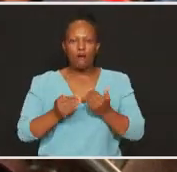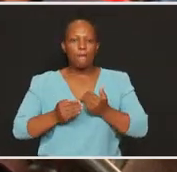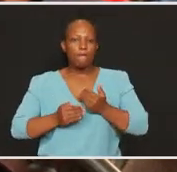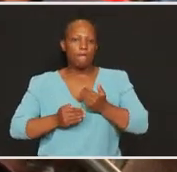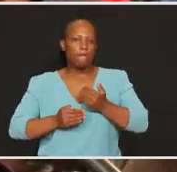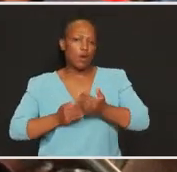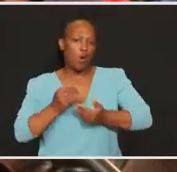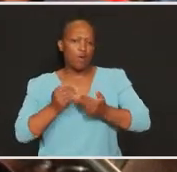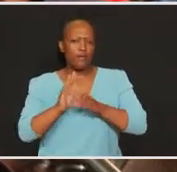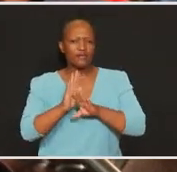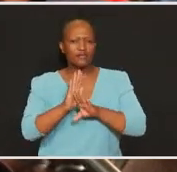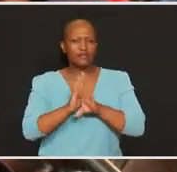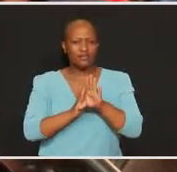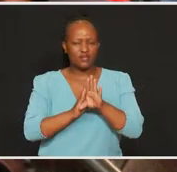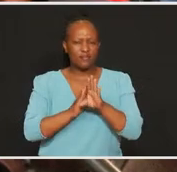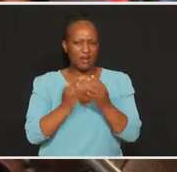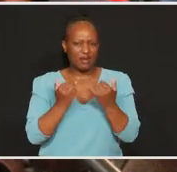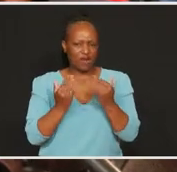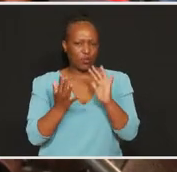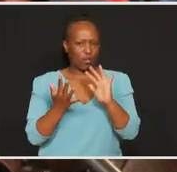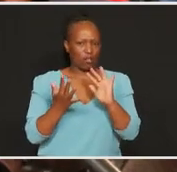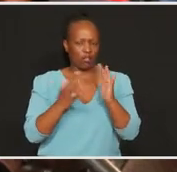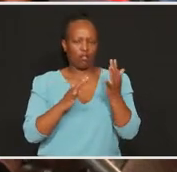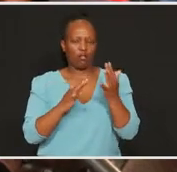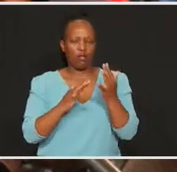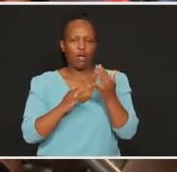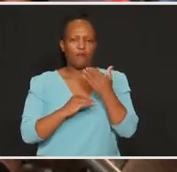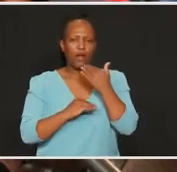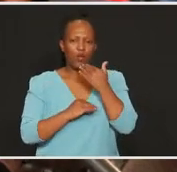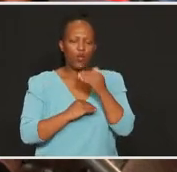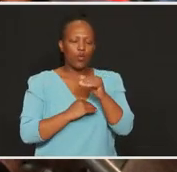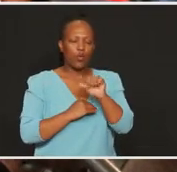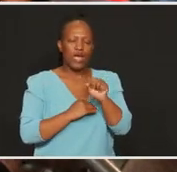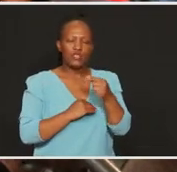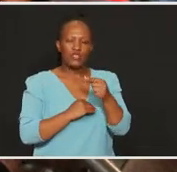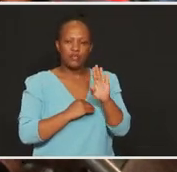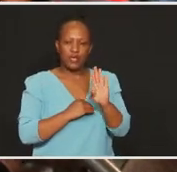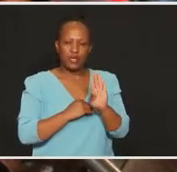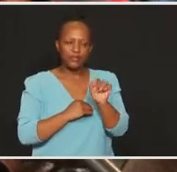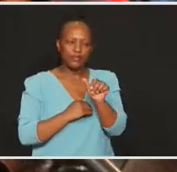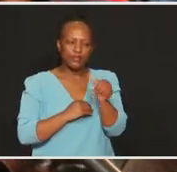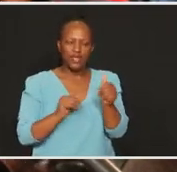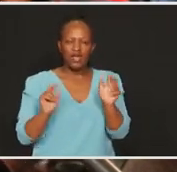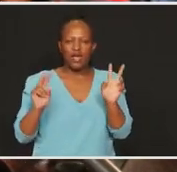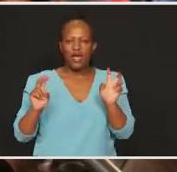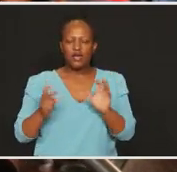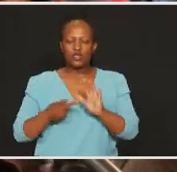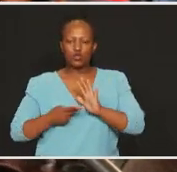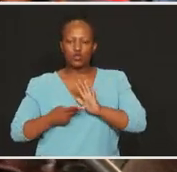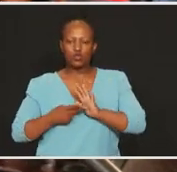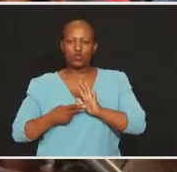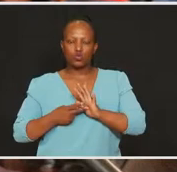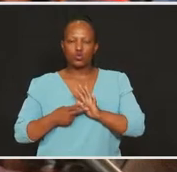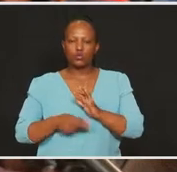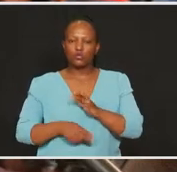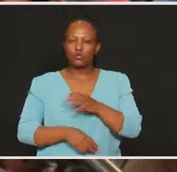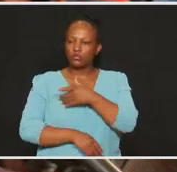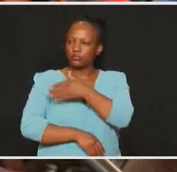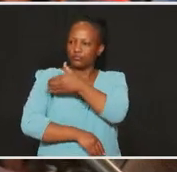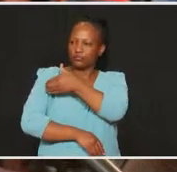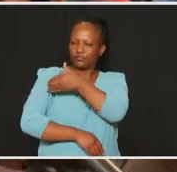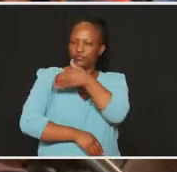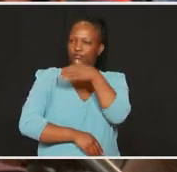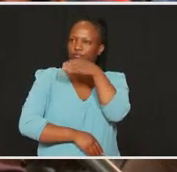already working better so to speak by the hdstp the other issue is the centralization of power to the Department